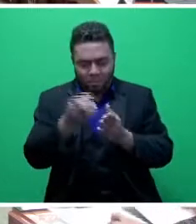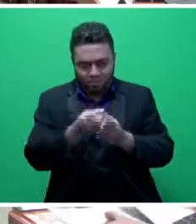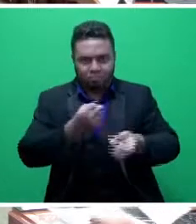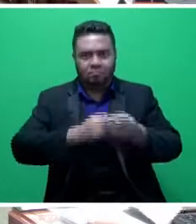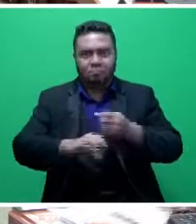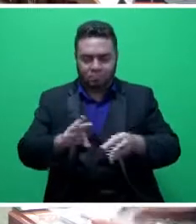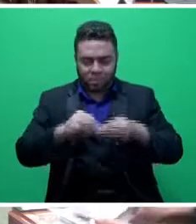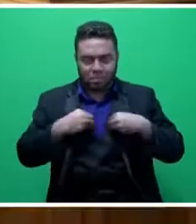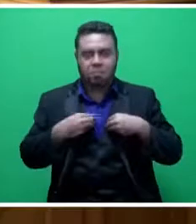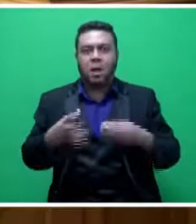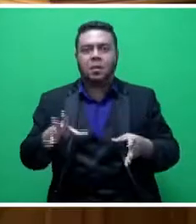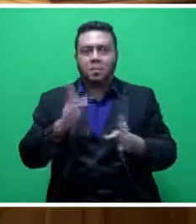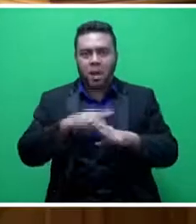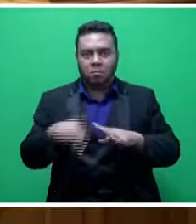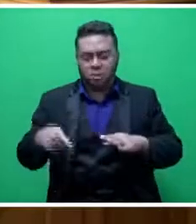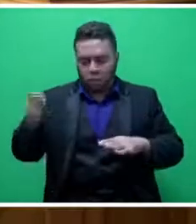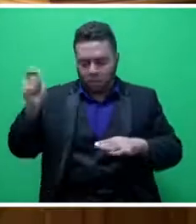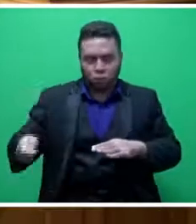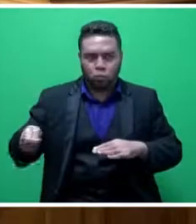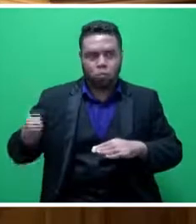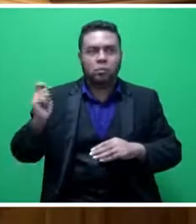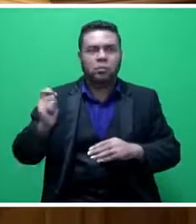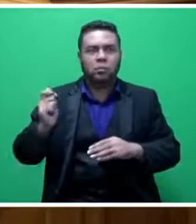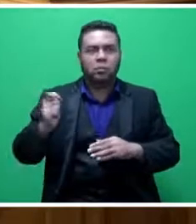Republic of Fiji.